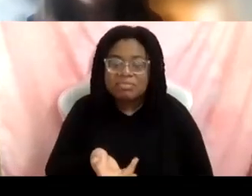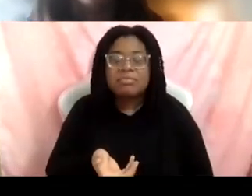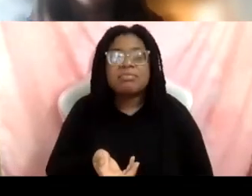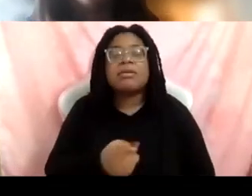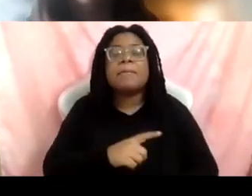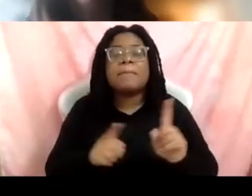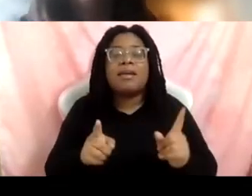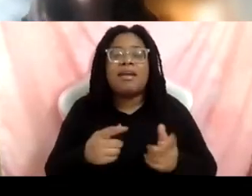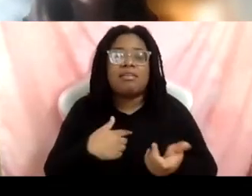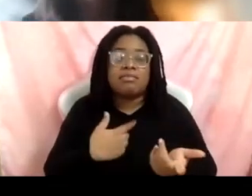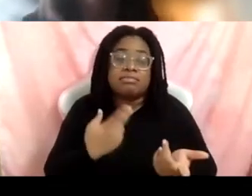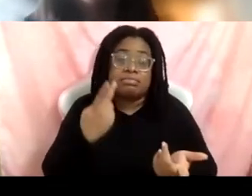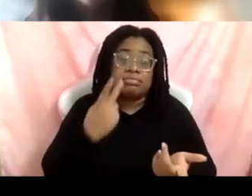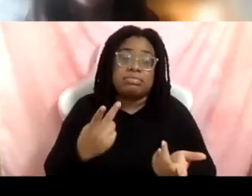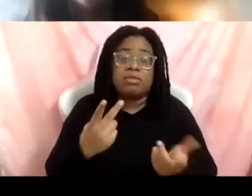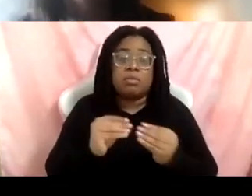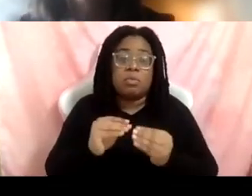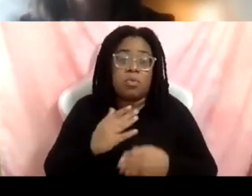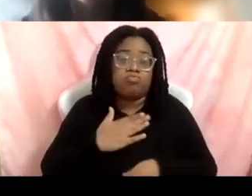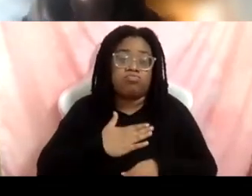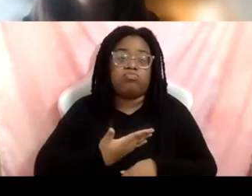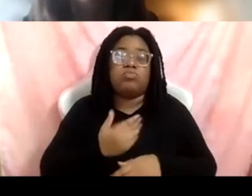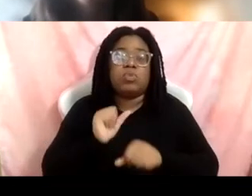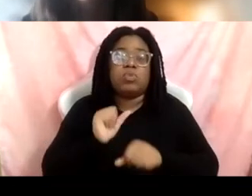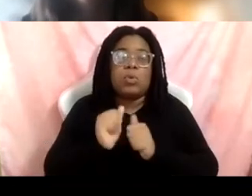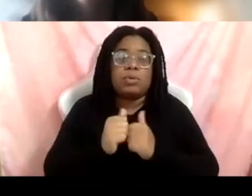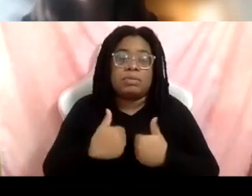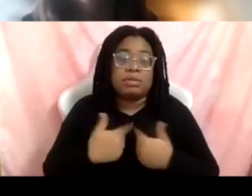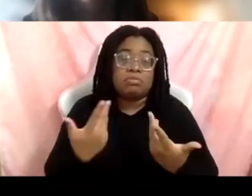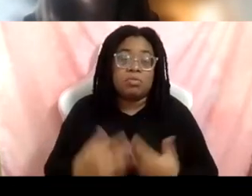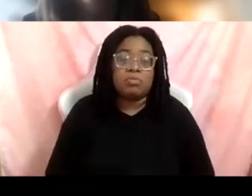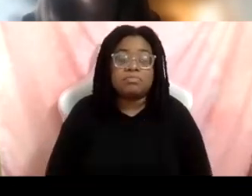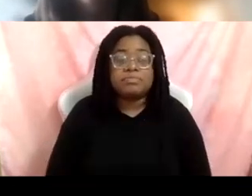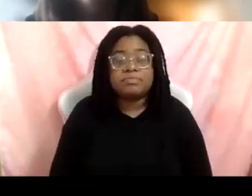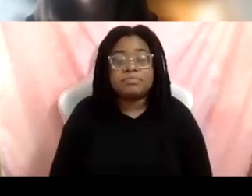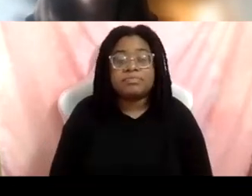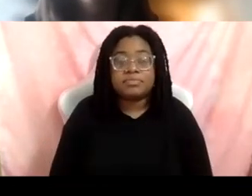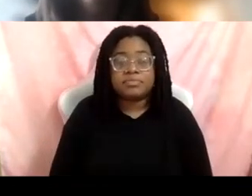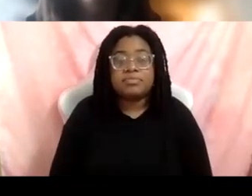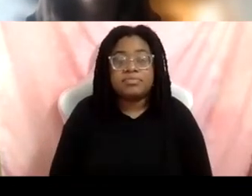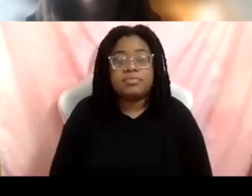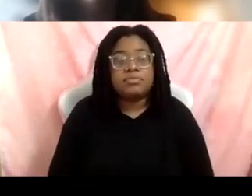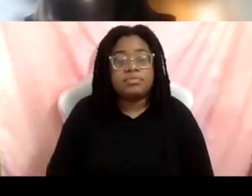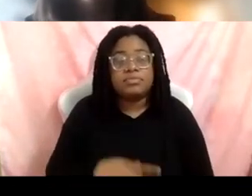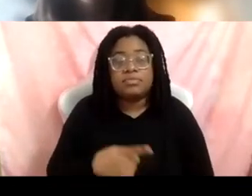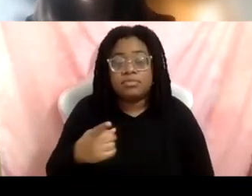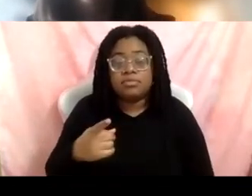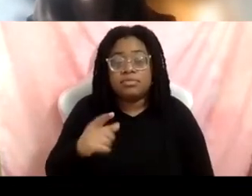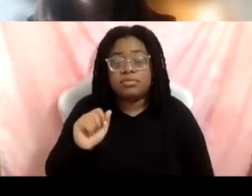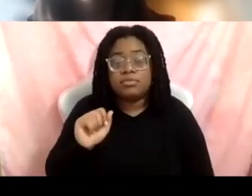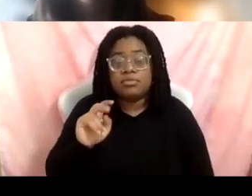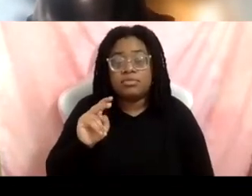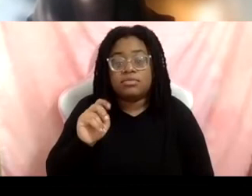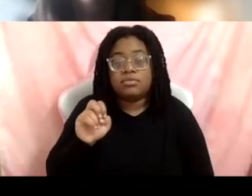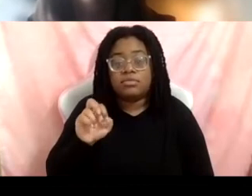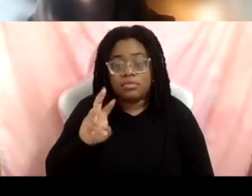But I found that they were more willing to work with me, so. Yeah, I would piggyback off of Faith and